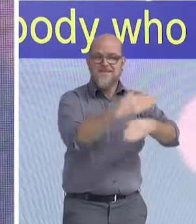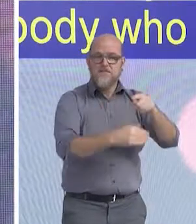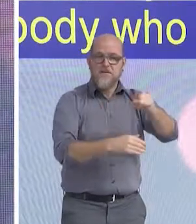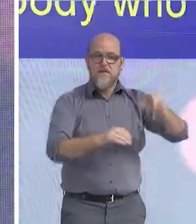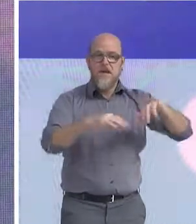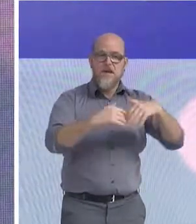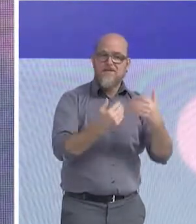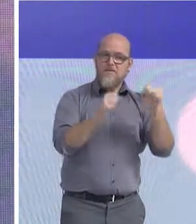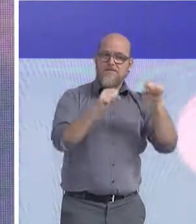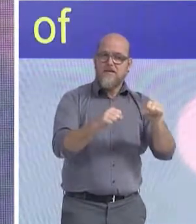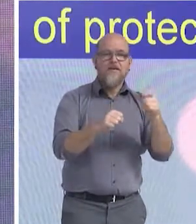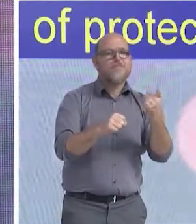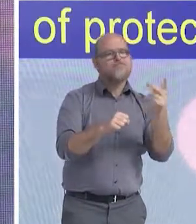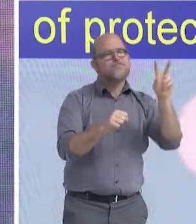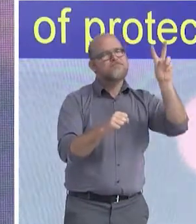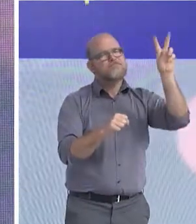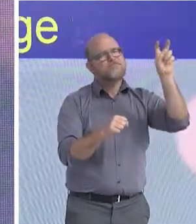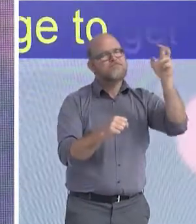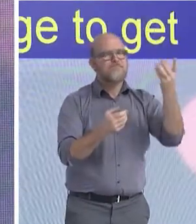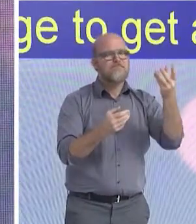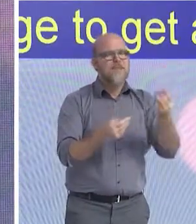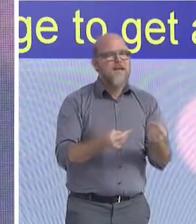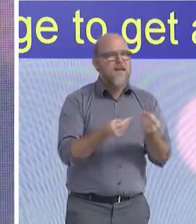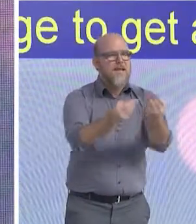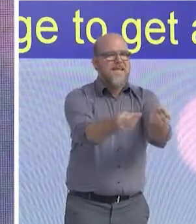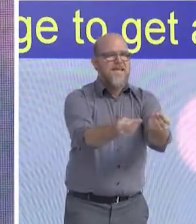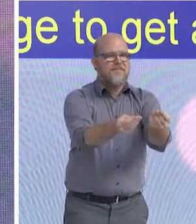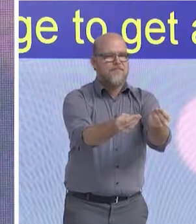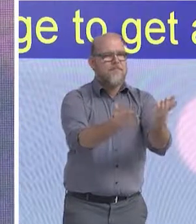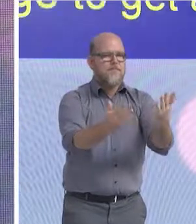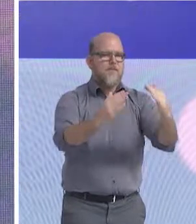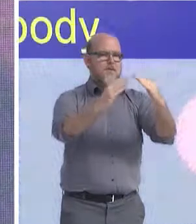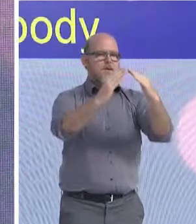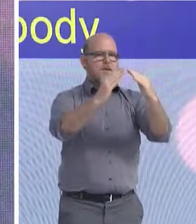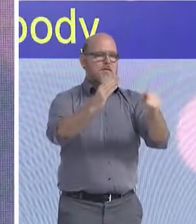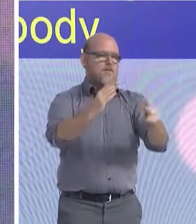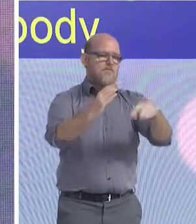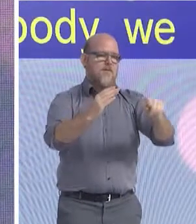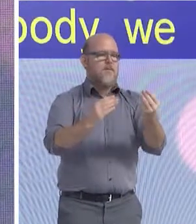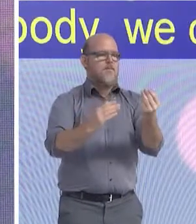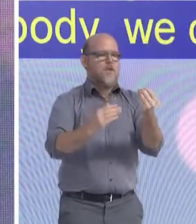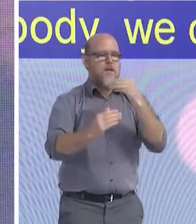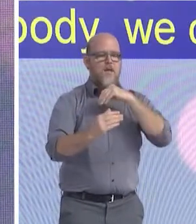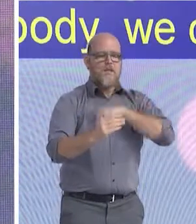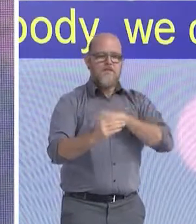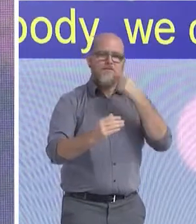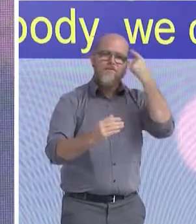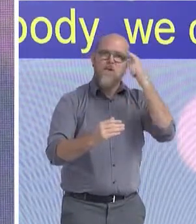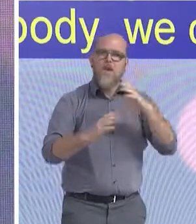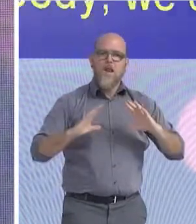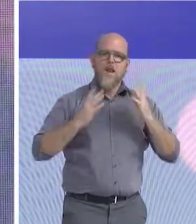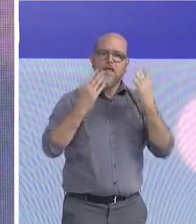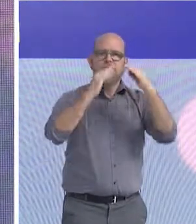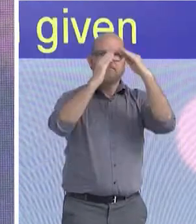we manage to get a social benefit for somebody, you know, we call it, you know, they've just been given their rights or they've been you